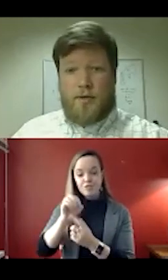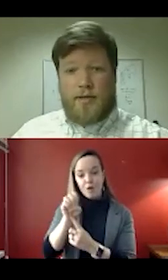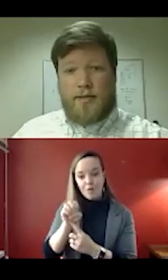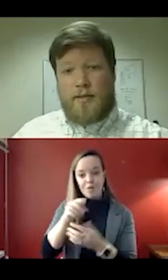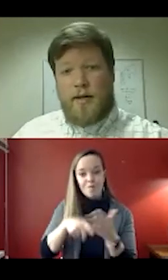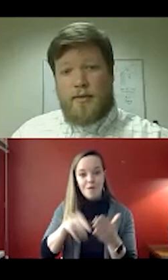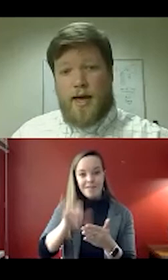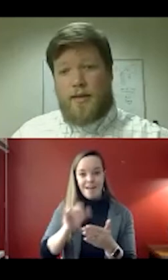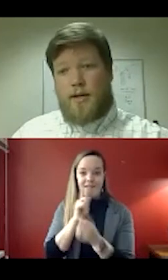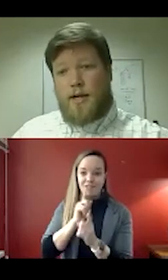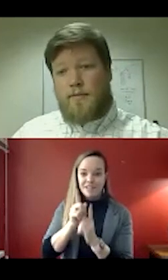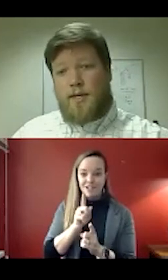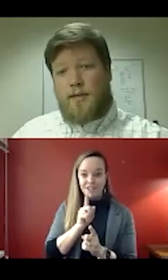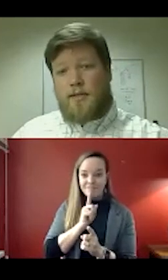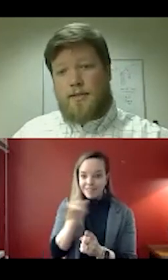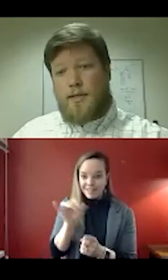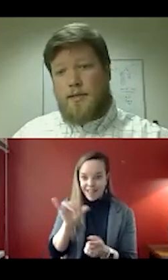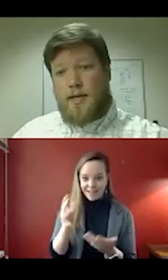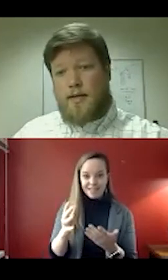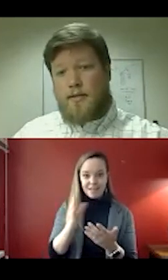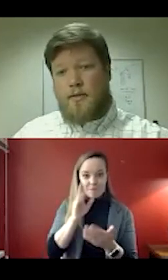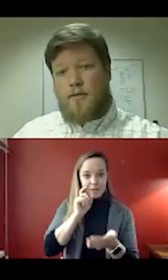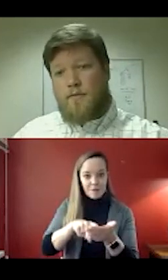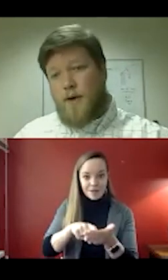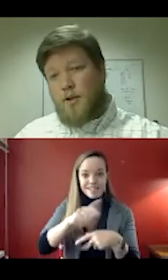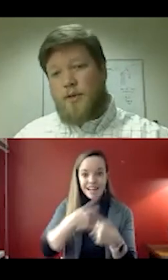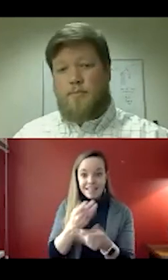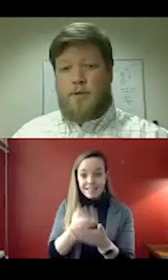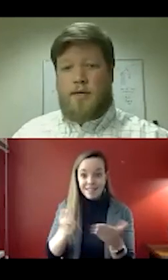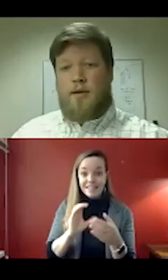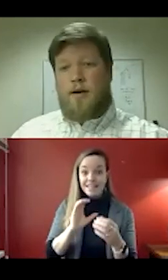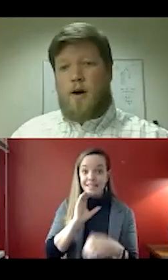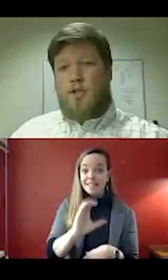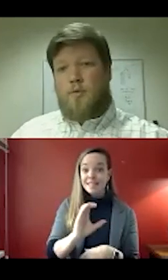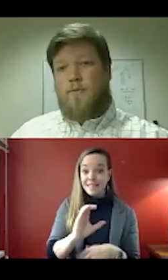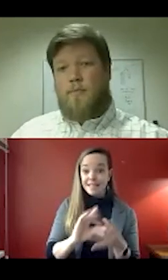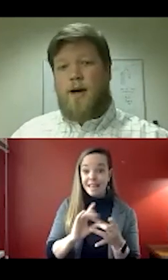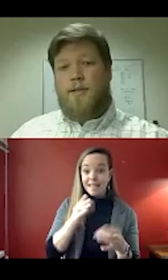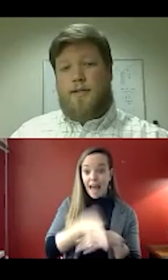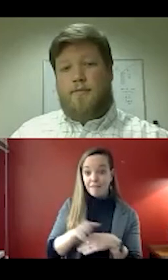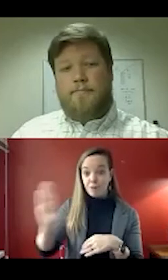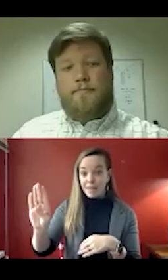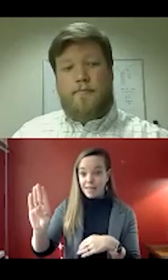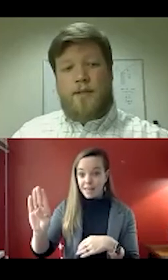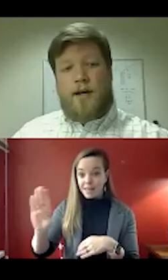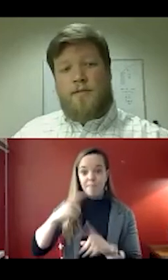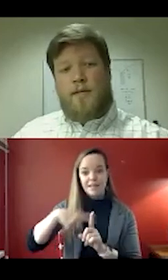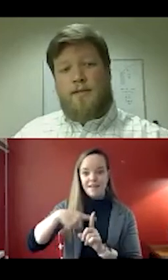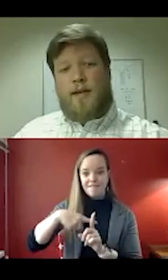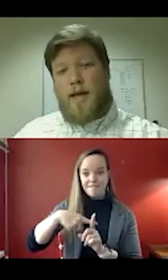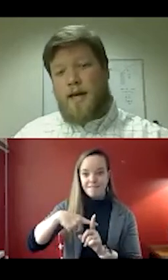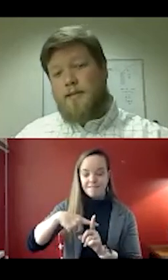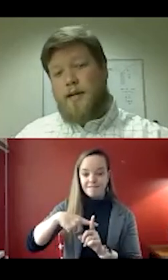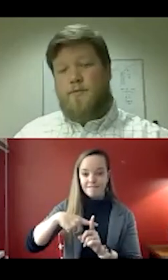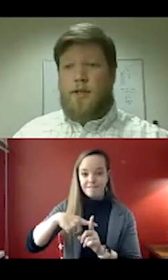you'll notice that the kinds of things that C says following B are generally very positive. And the kinds of things